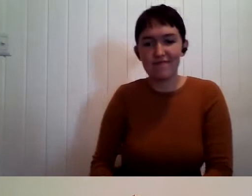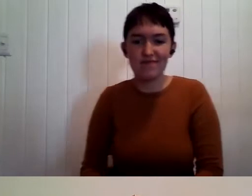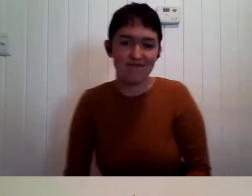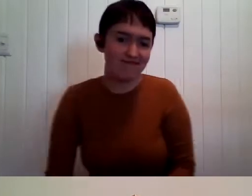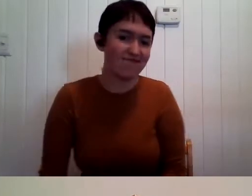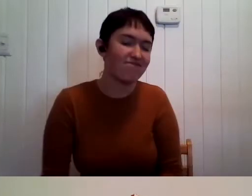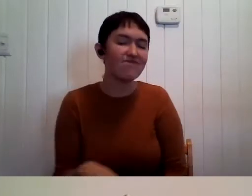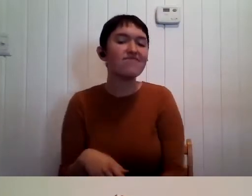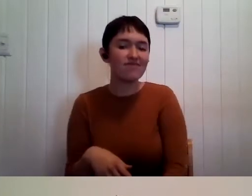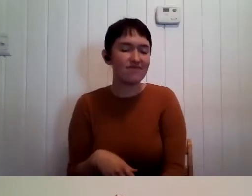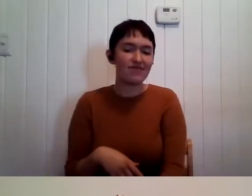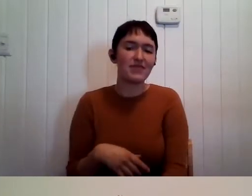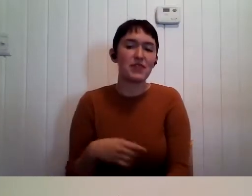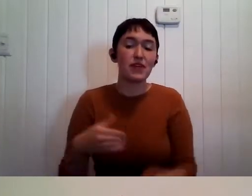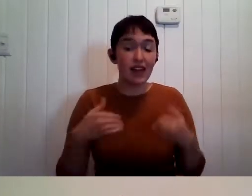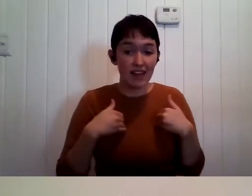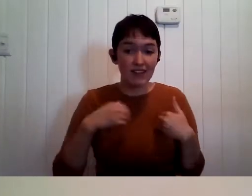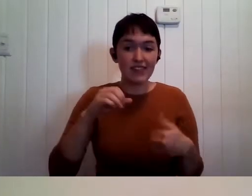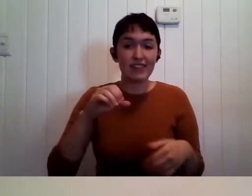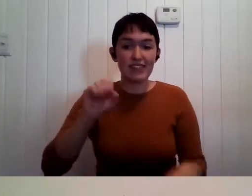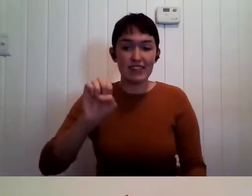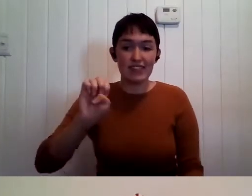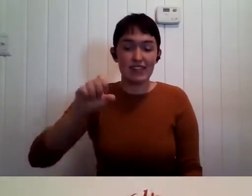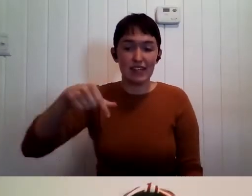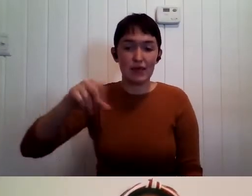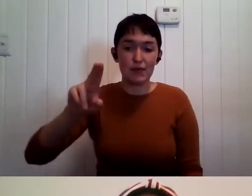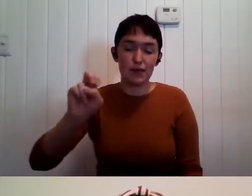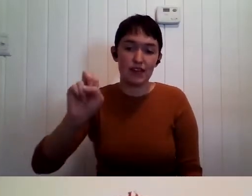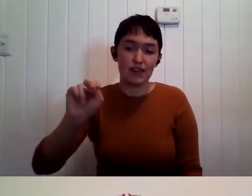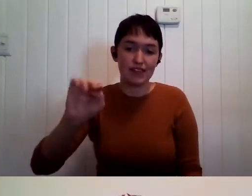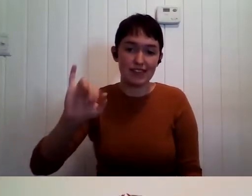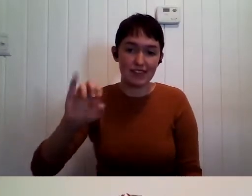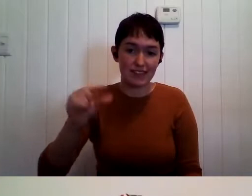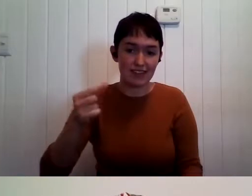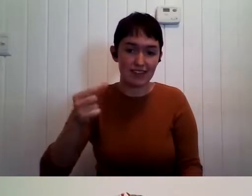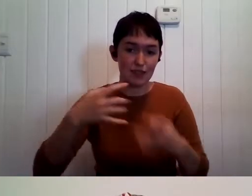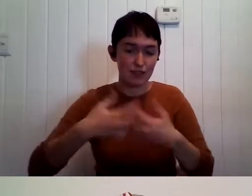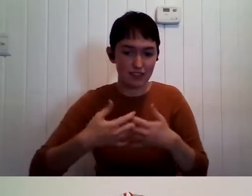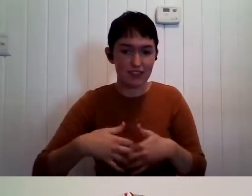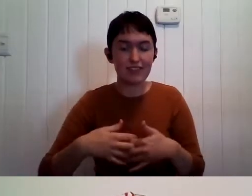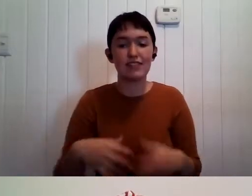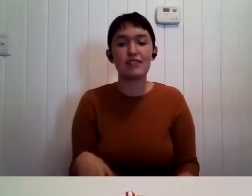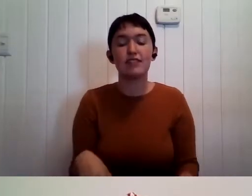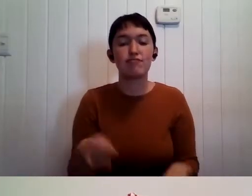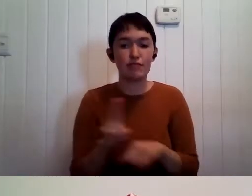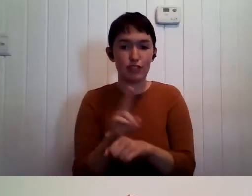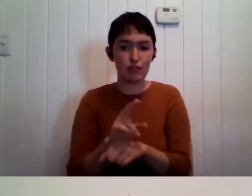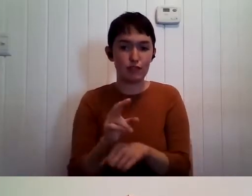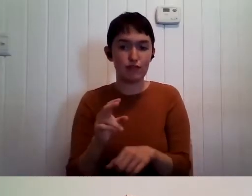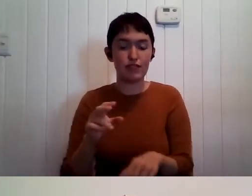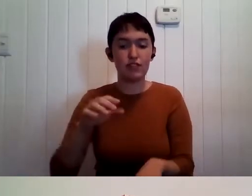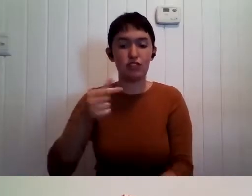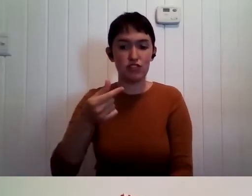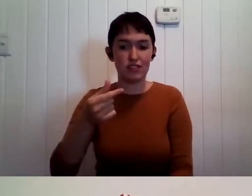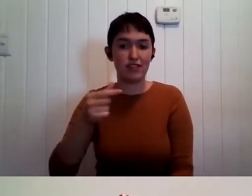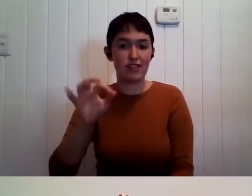So when we have our sequencing machines, we do use GFP or different fluorescents to be able to